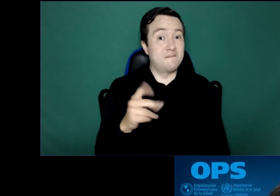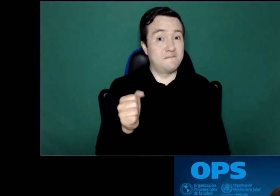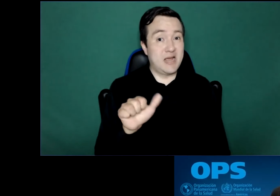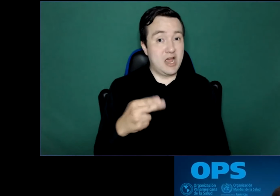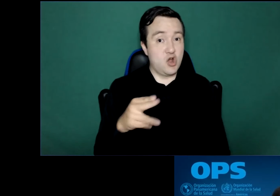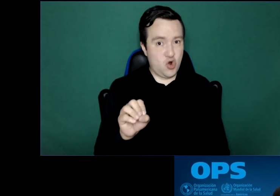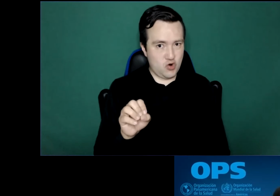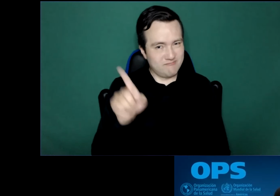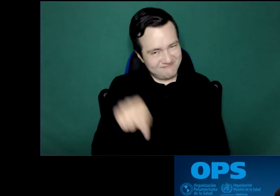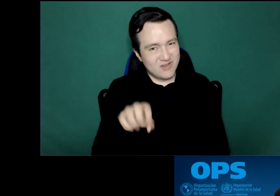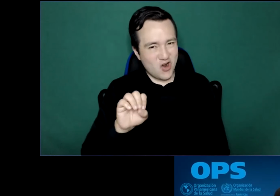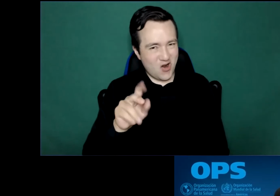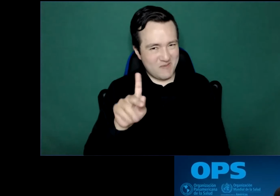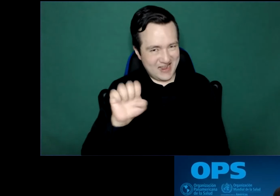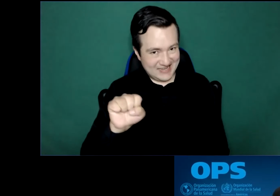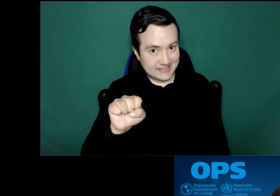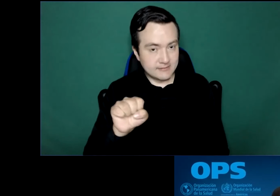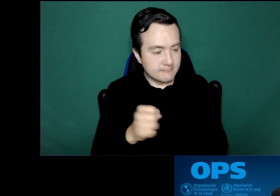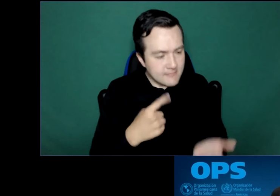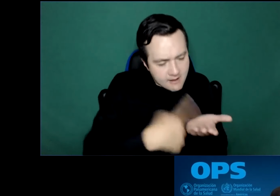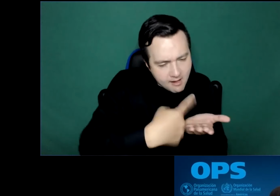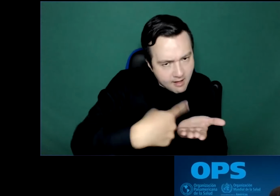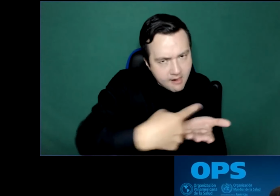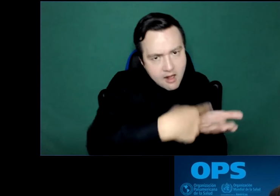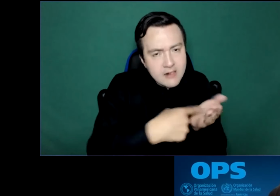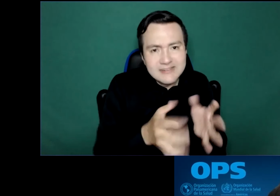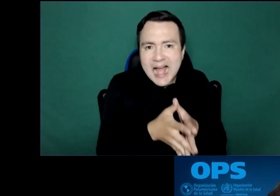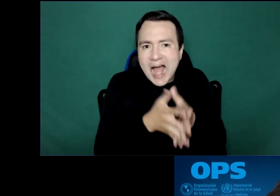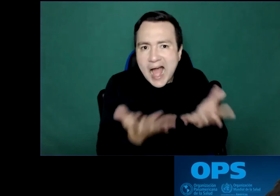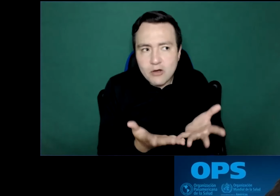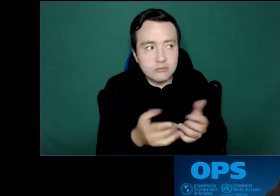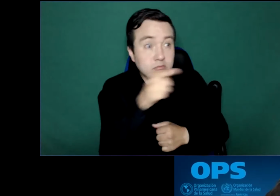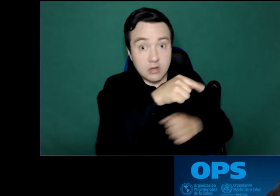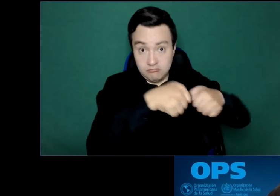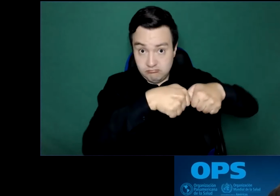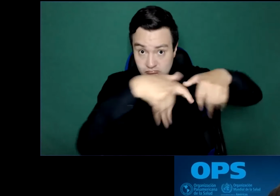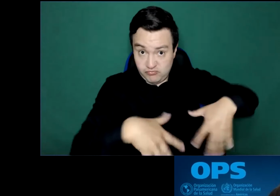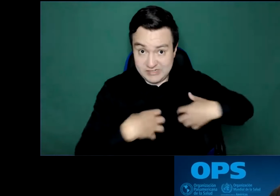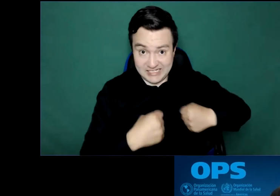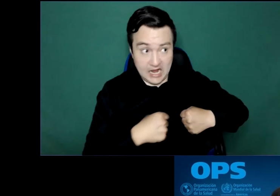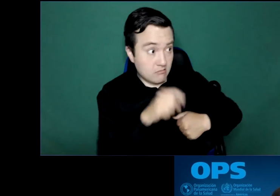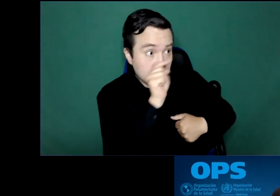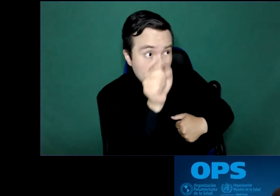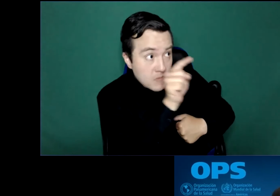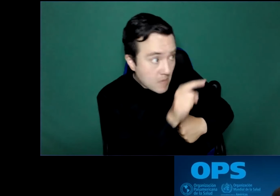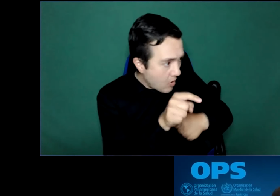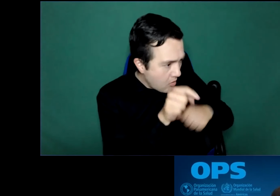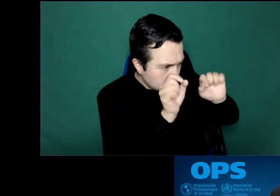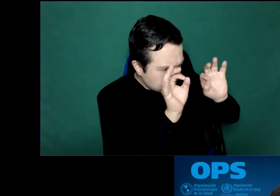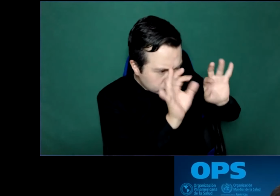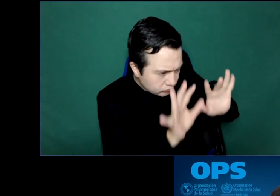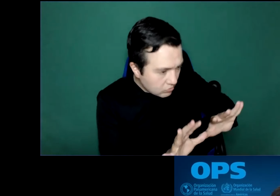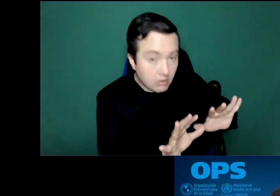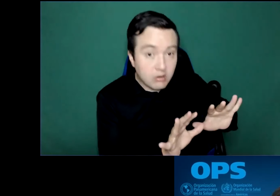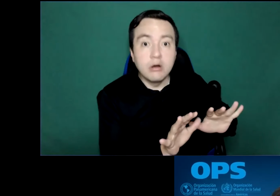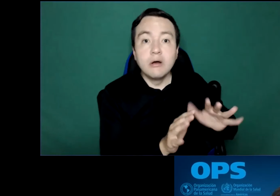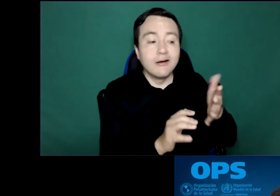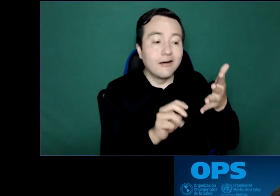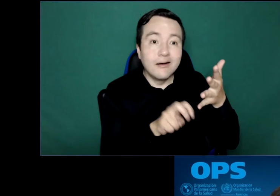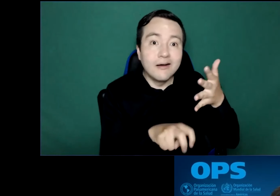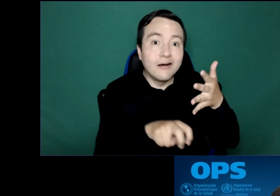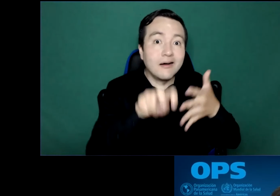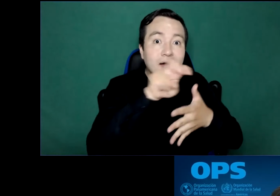that is very much based on a primary healthcare approach to accelerate the recuperation of lost public health gains that we'll be